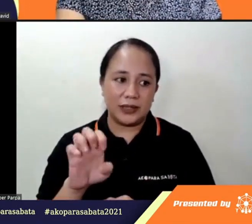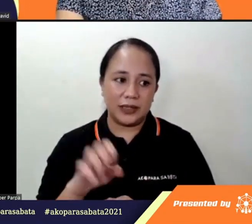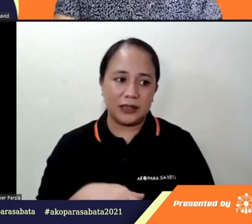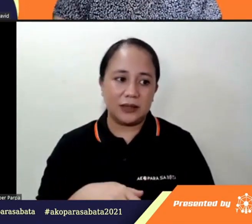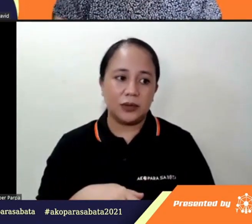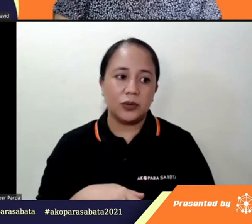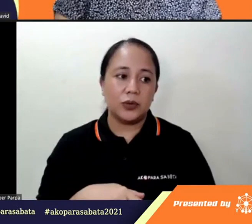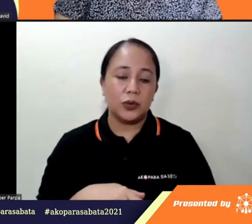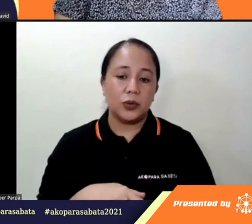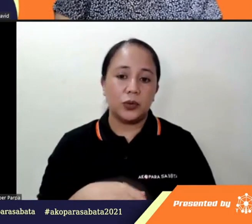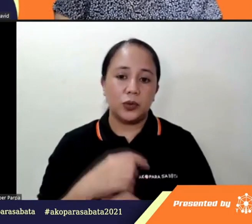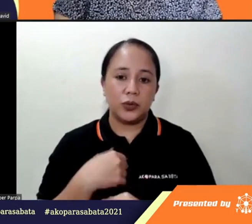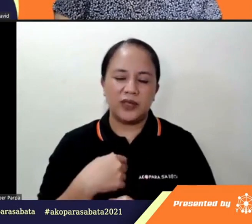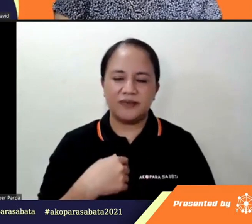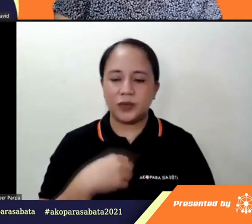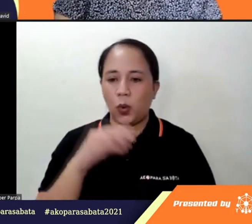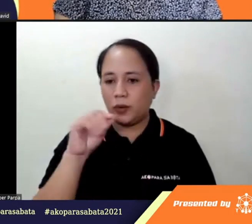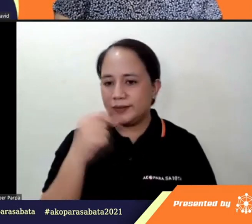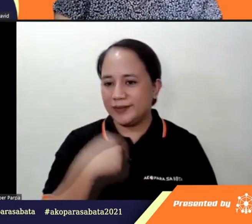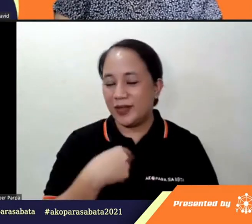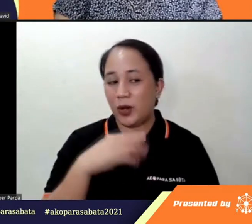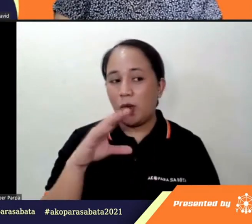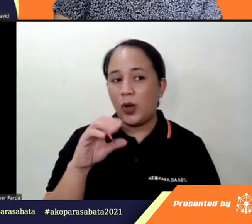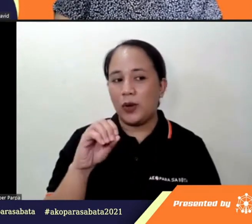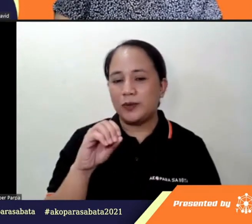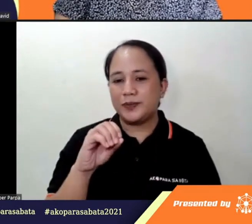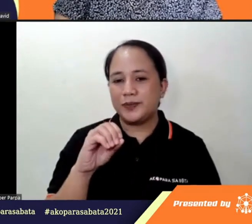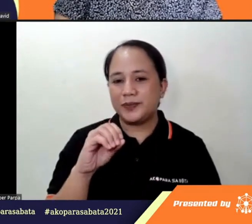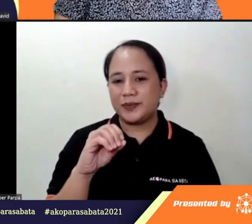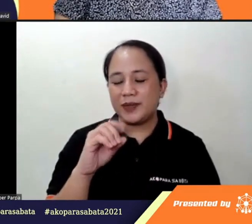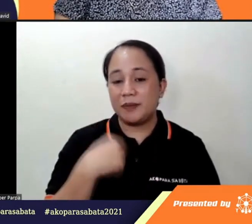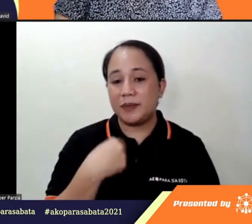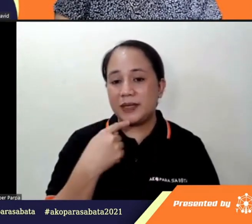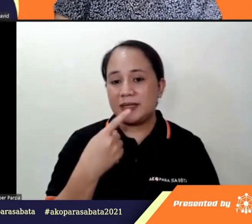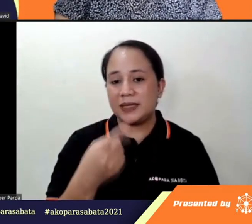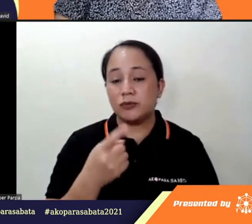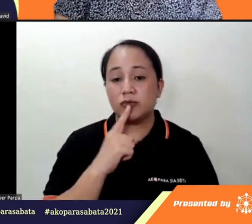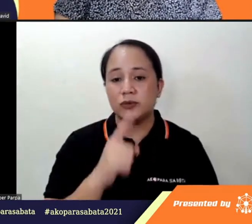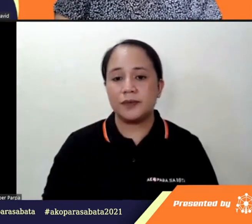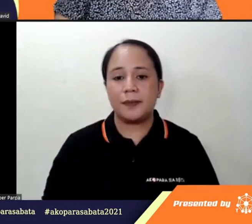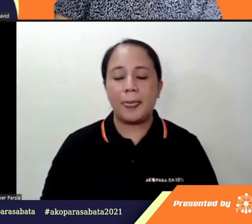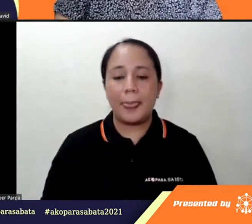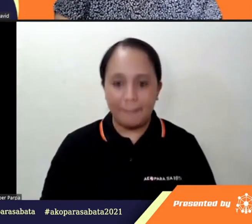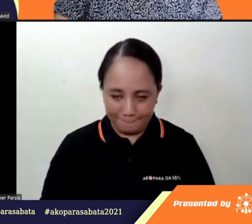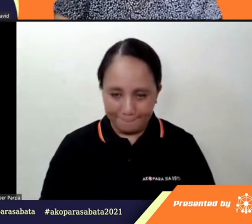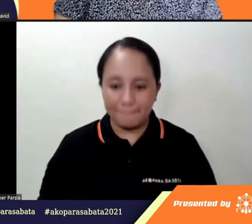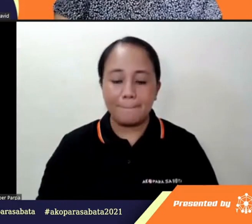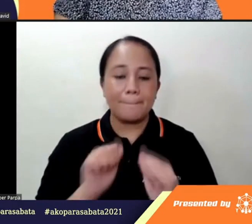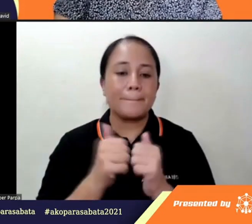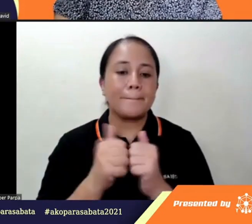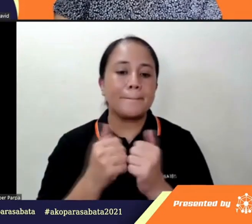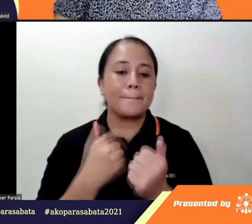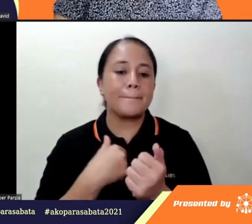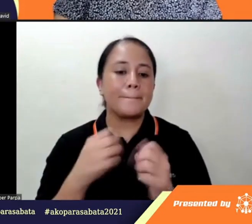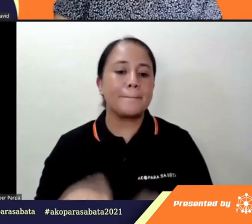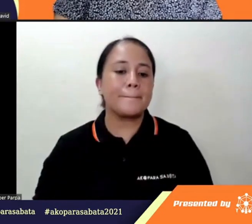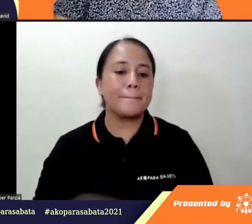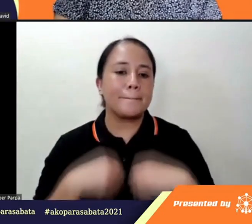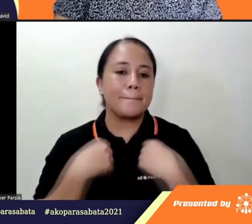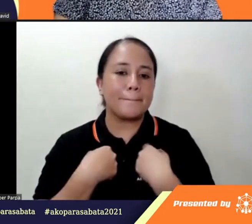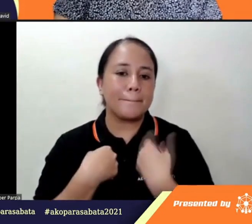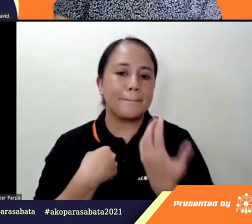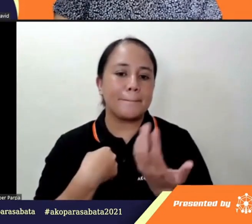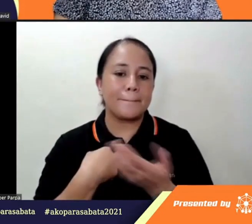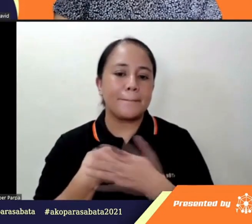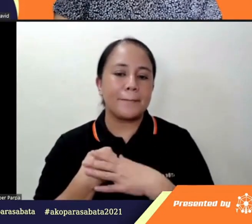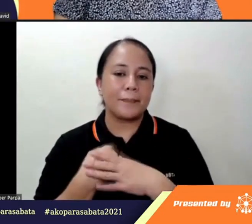to be corny. But I'll tell you, this is the truth on how I survive. Wala